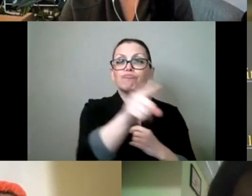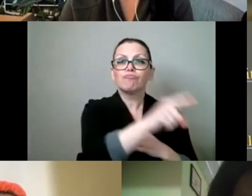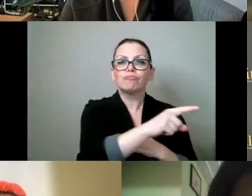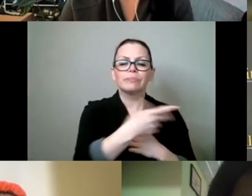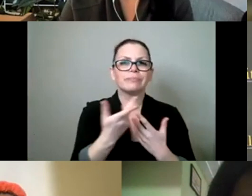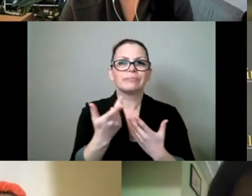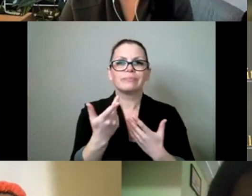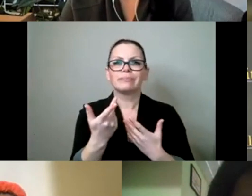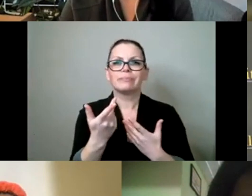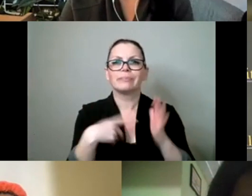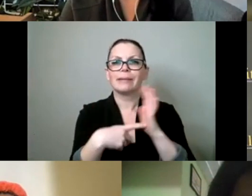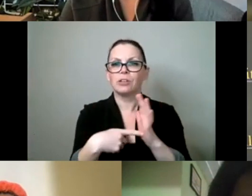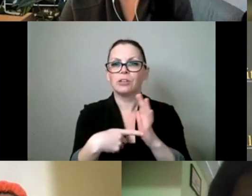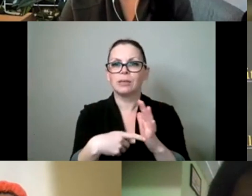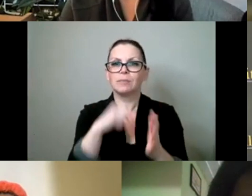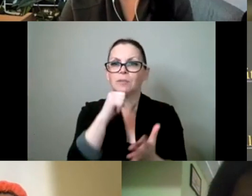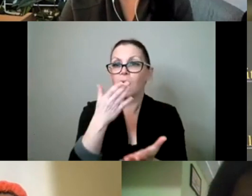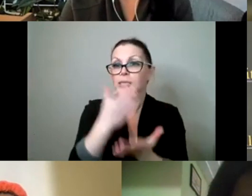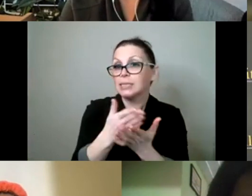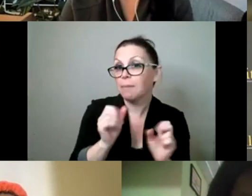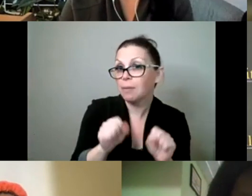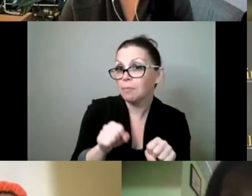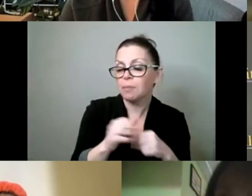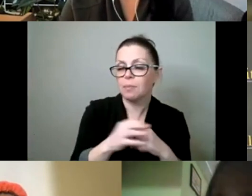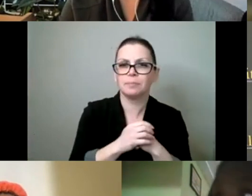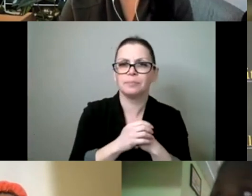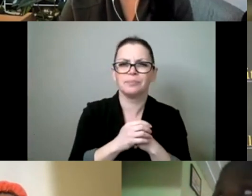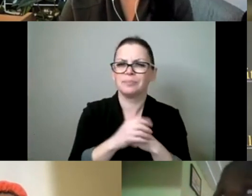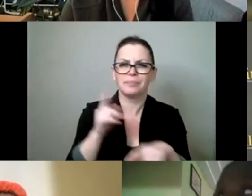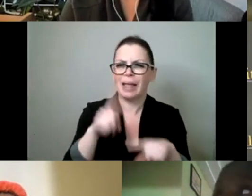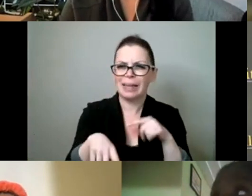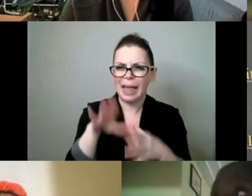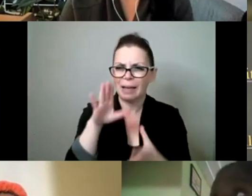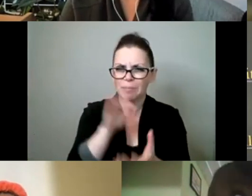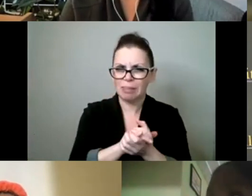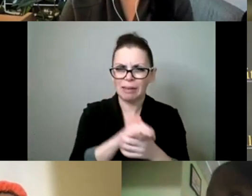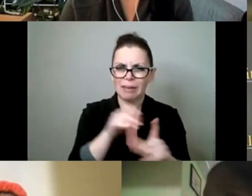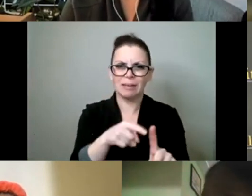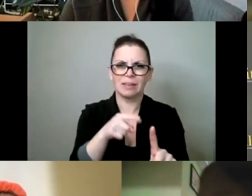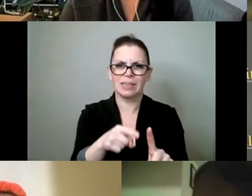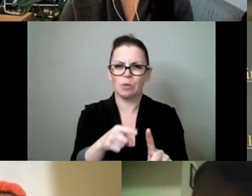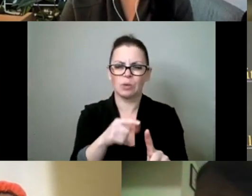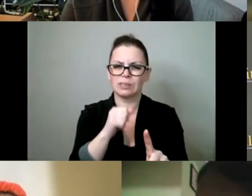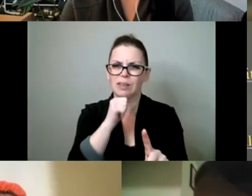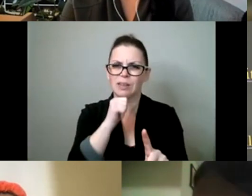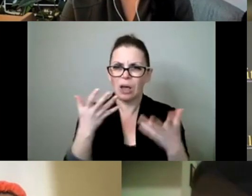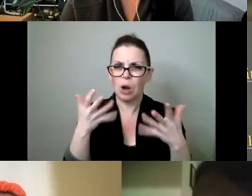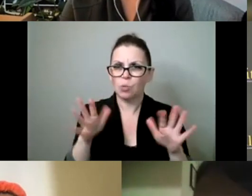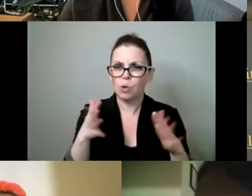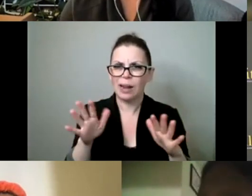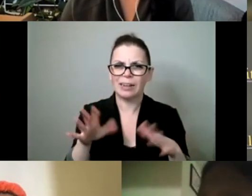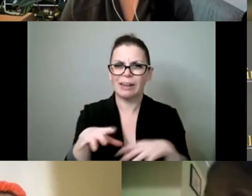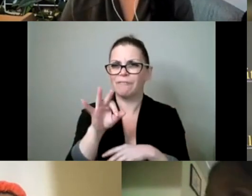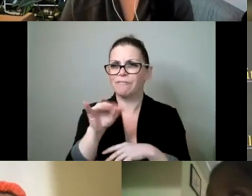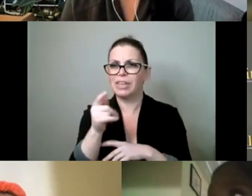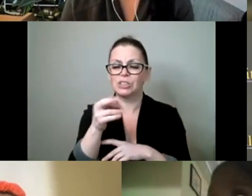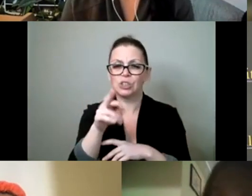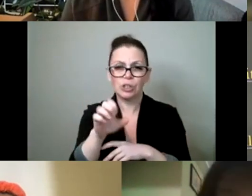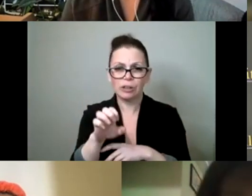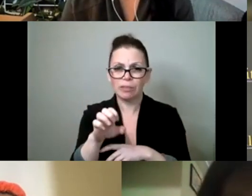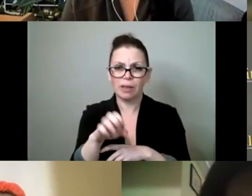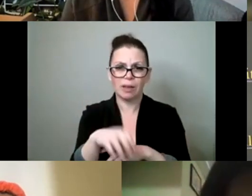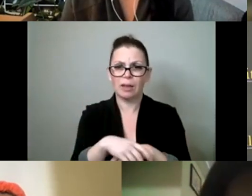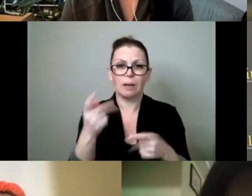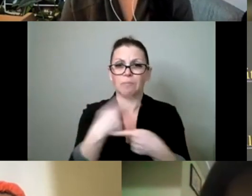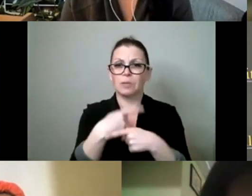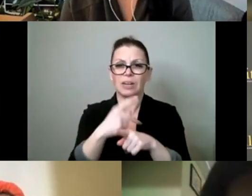unstoppable. I cannot believe that it's not, you know, already a feature, that it's not been picked up, that it